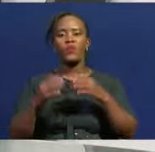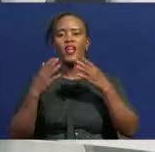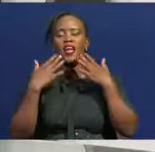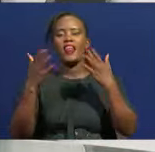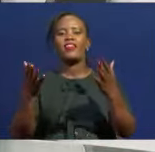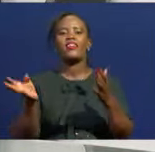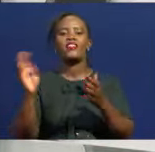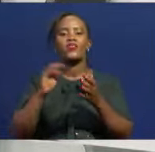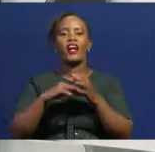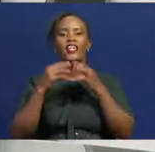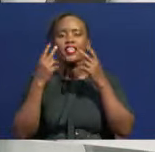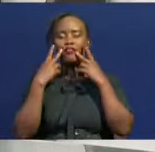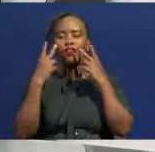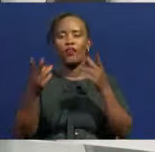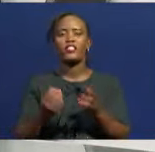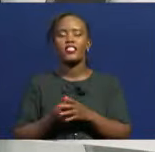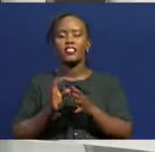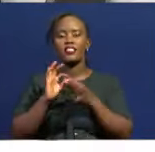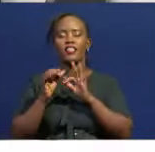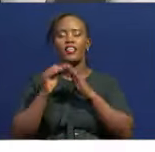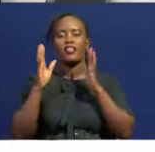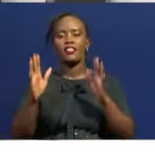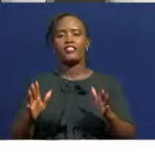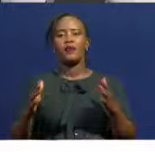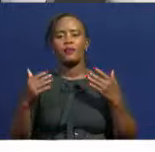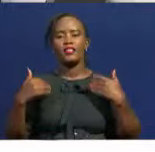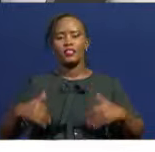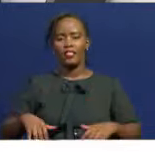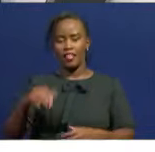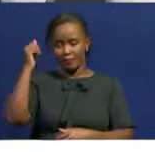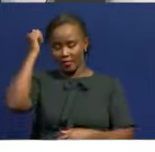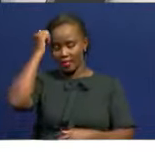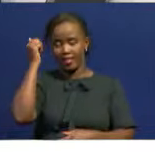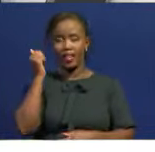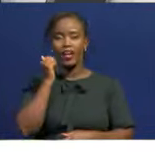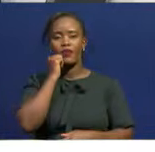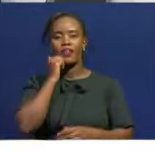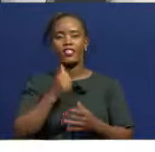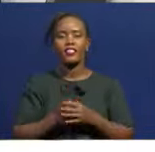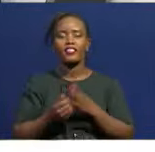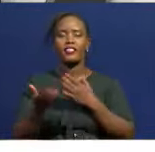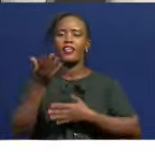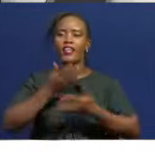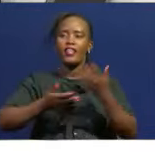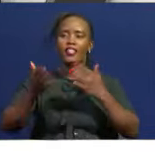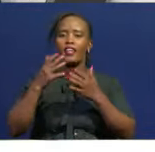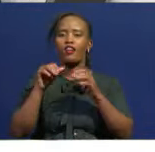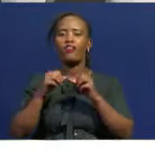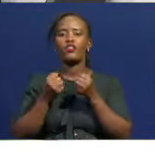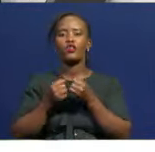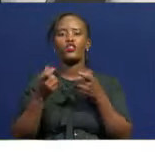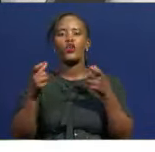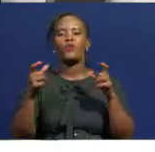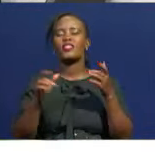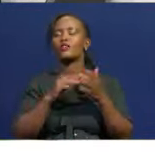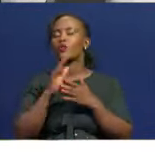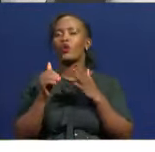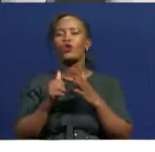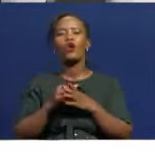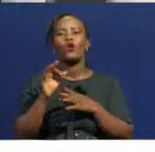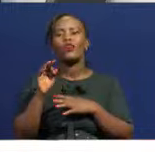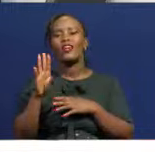Thank you once again for joining us. Anne Wangeshi is in charge of our sign language docket. Let's interact our socials on all our